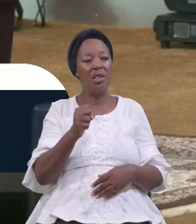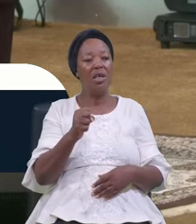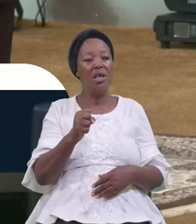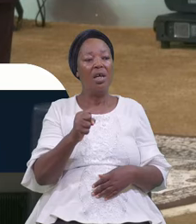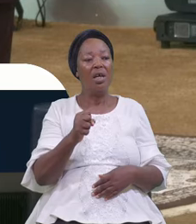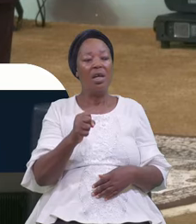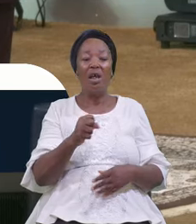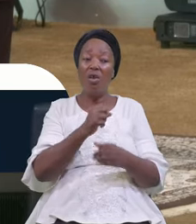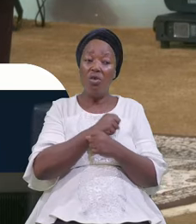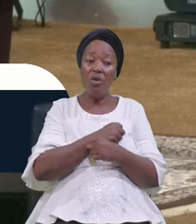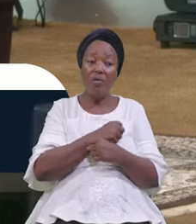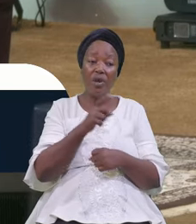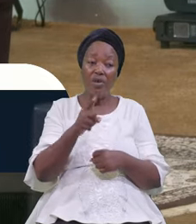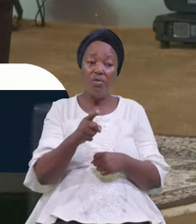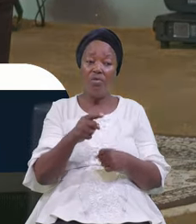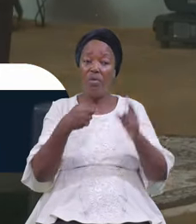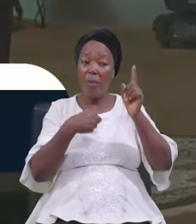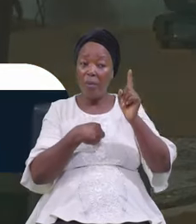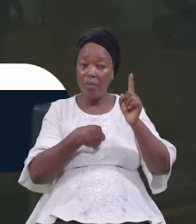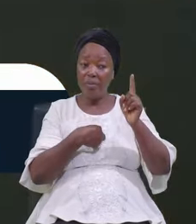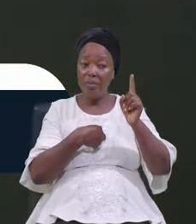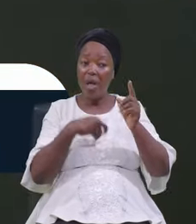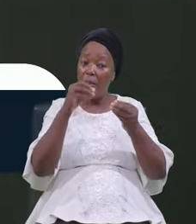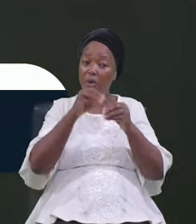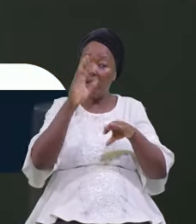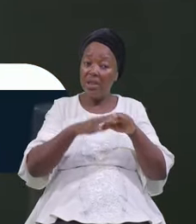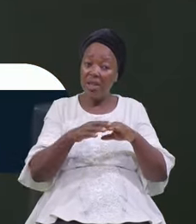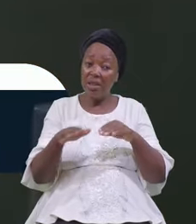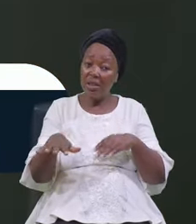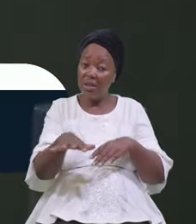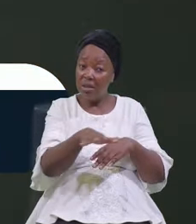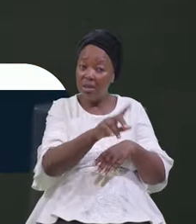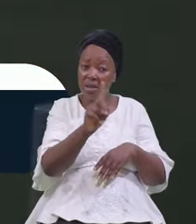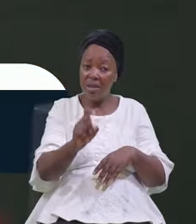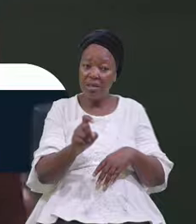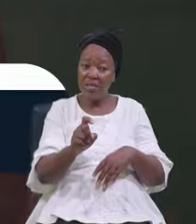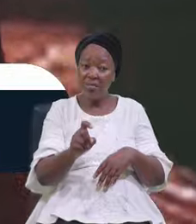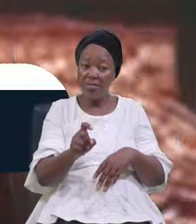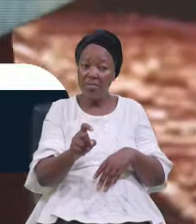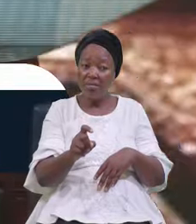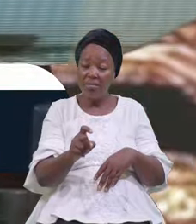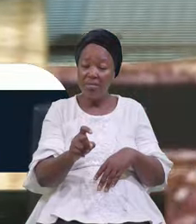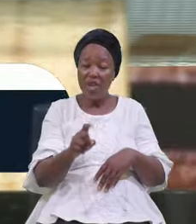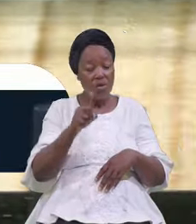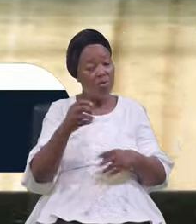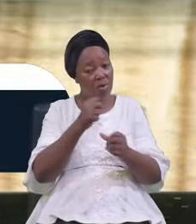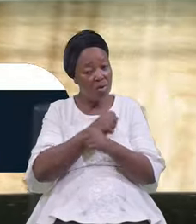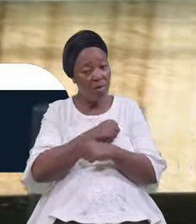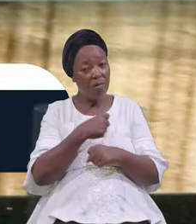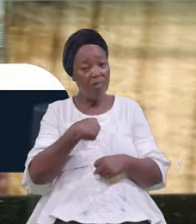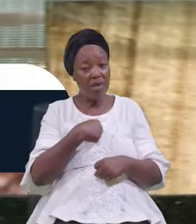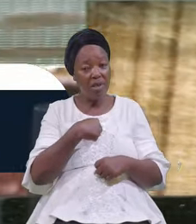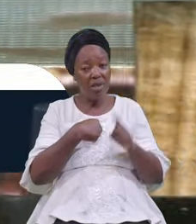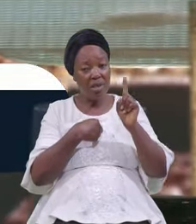of fish? Lovest thou me more than natural progress, more